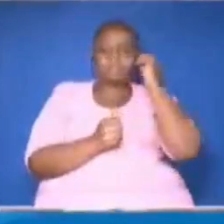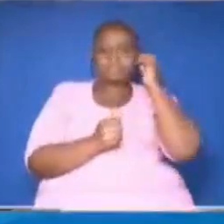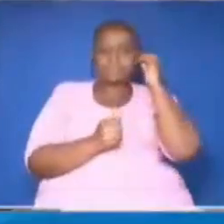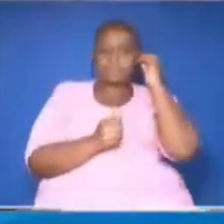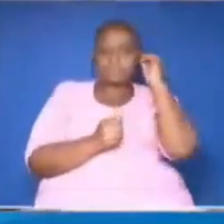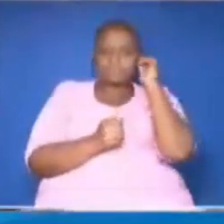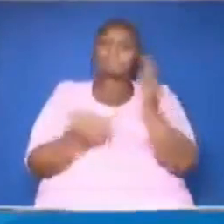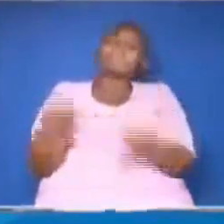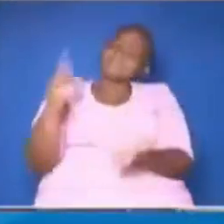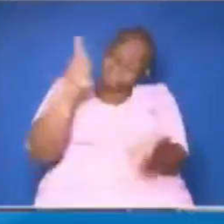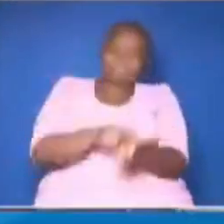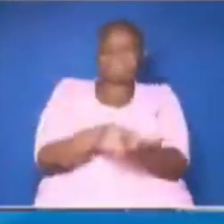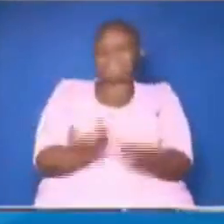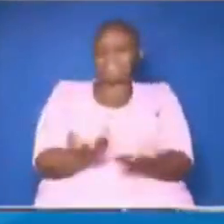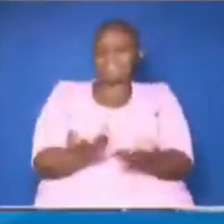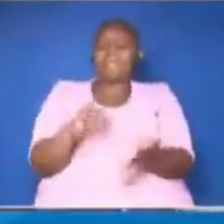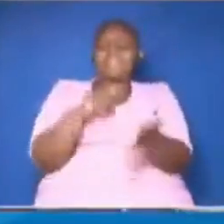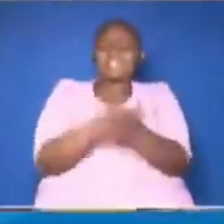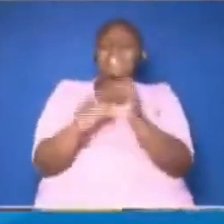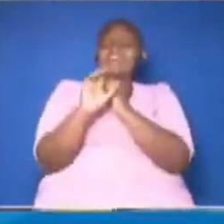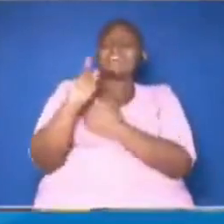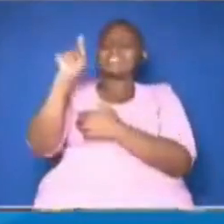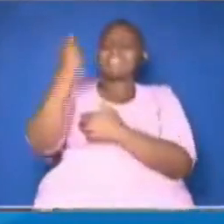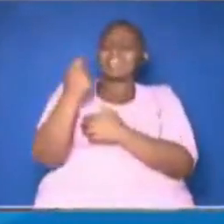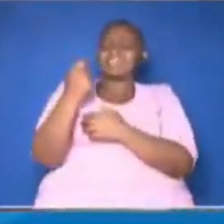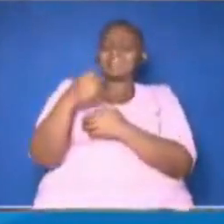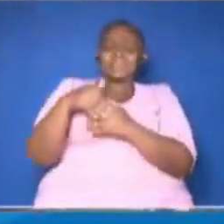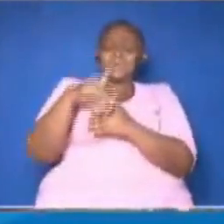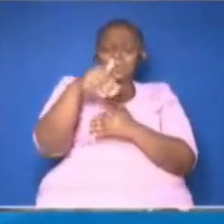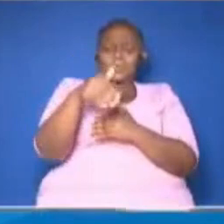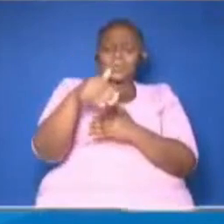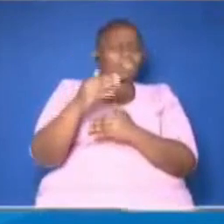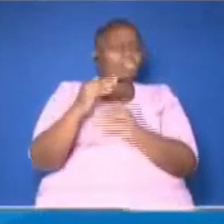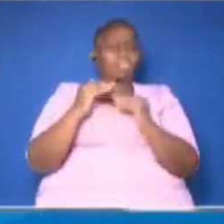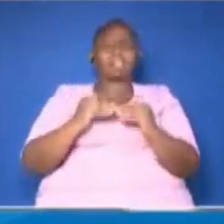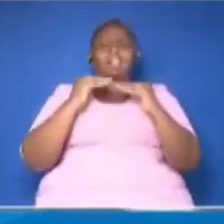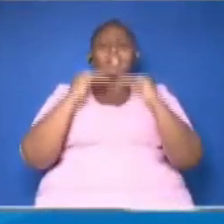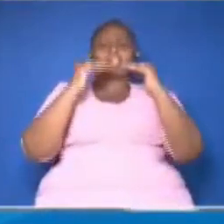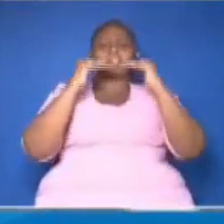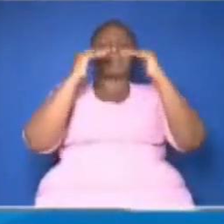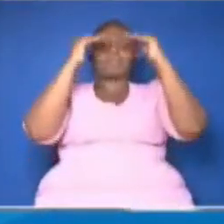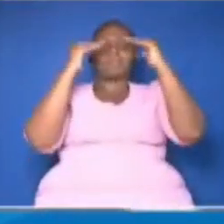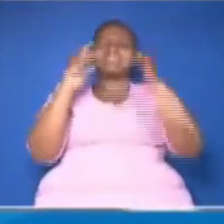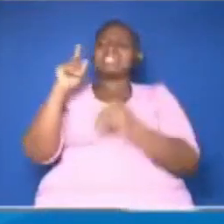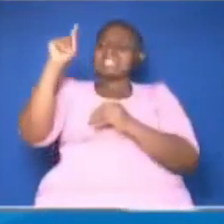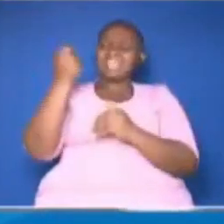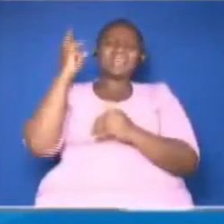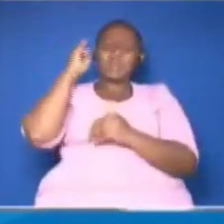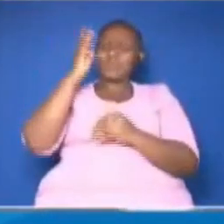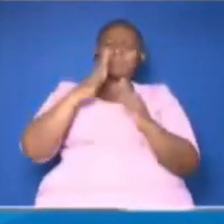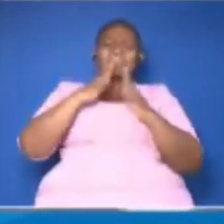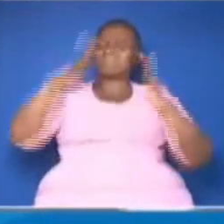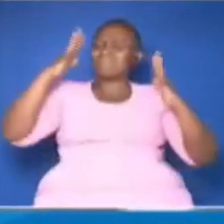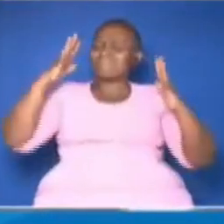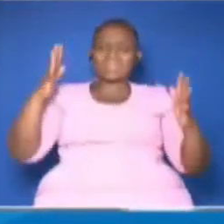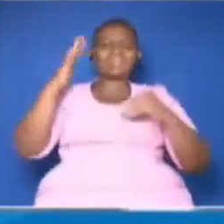Let me say again that this country will go places. Kenya is going to be greater than